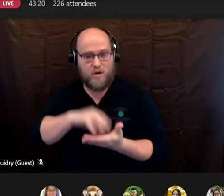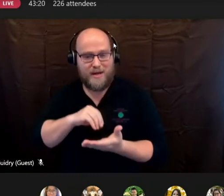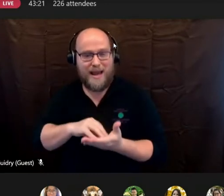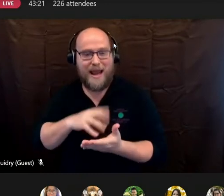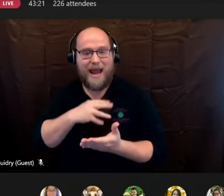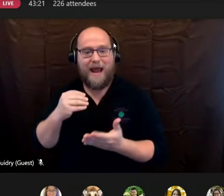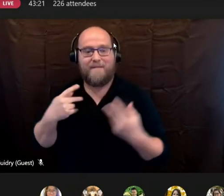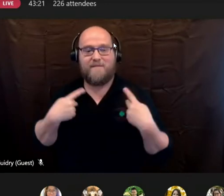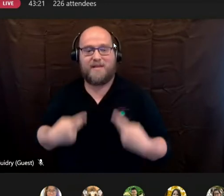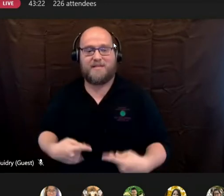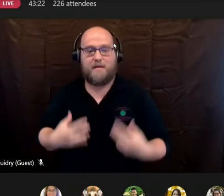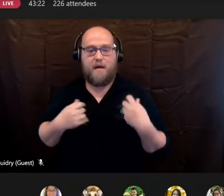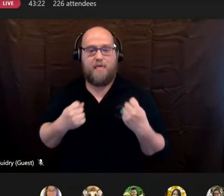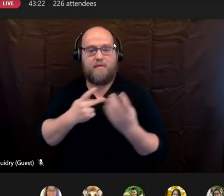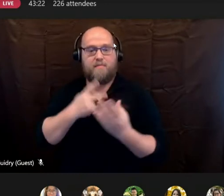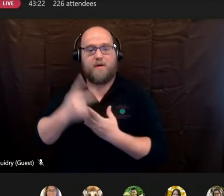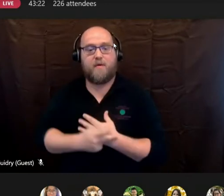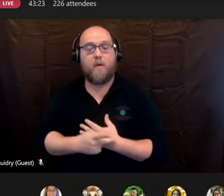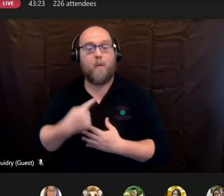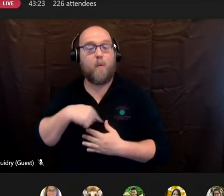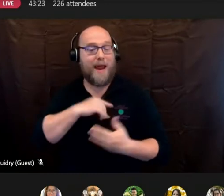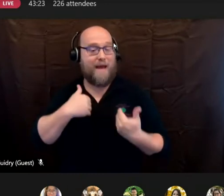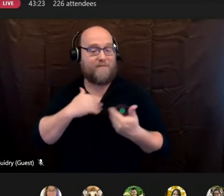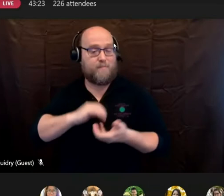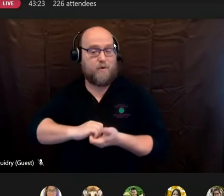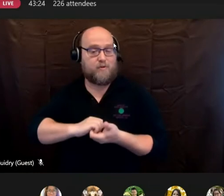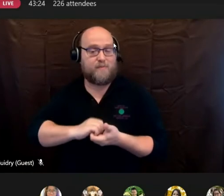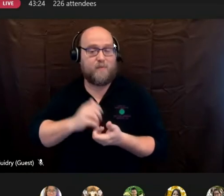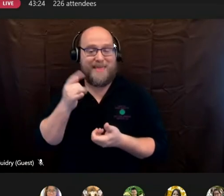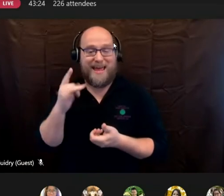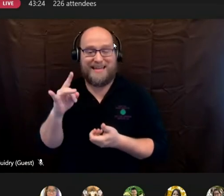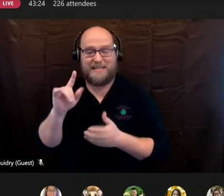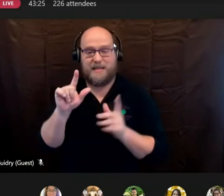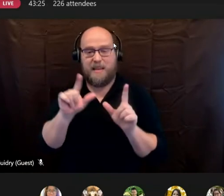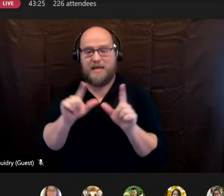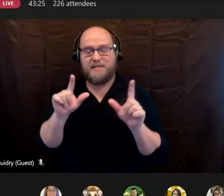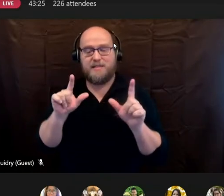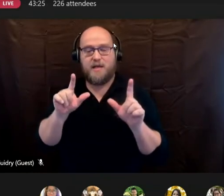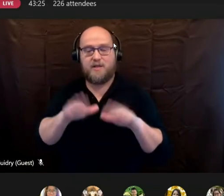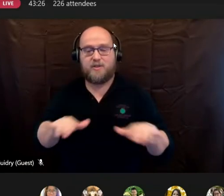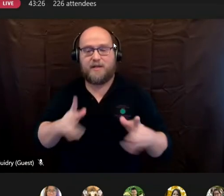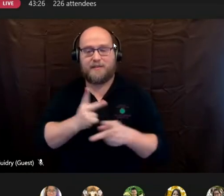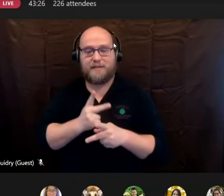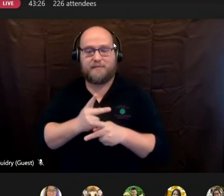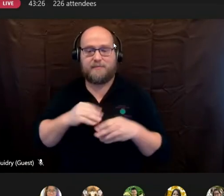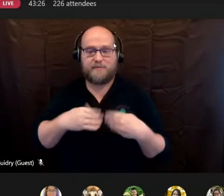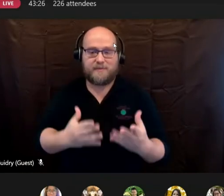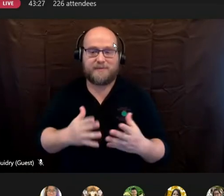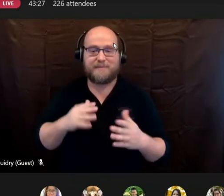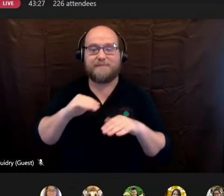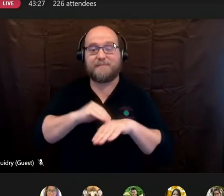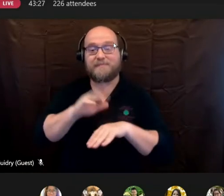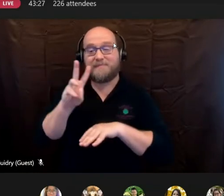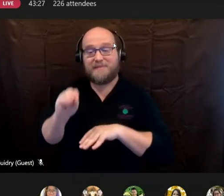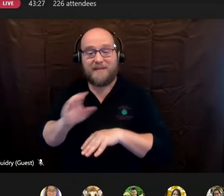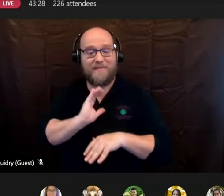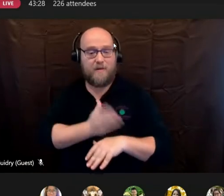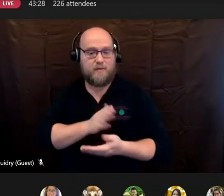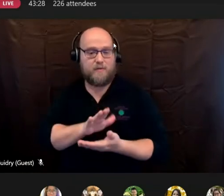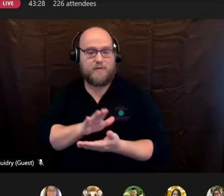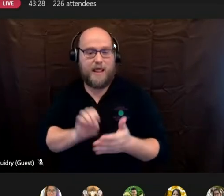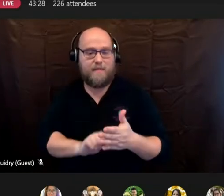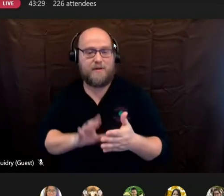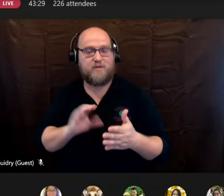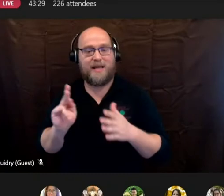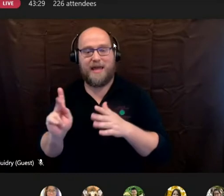and K-8 schools that continue to provide academic support, youth development, enrichment, and supports